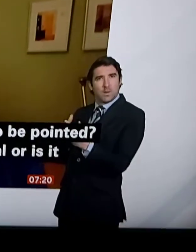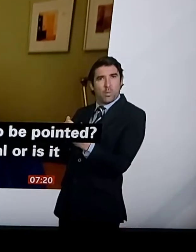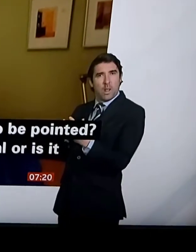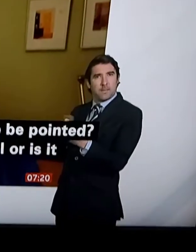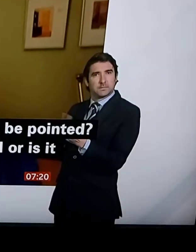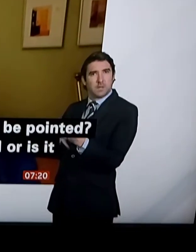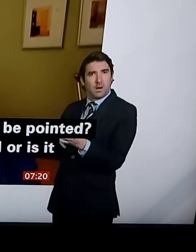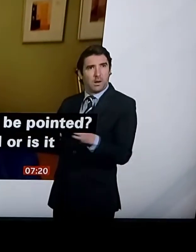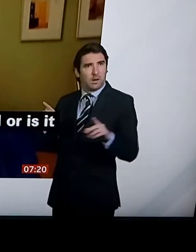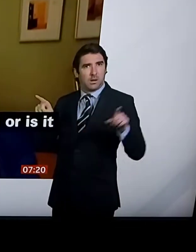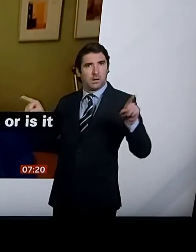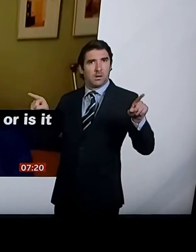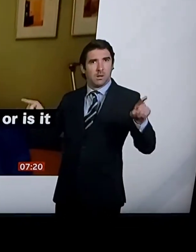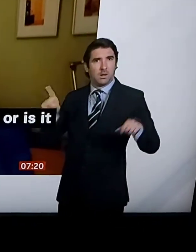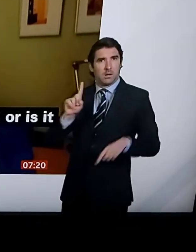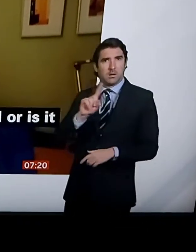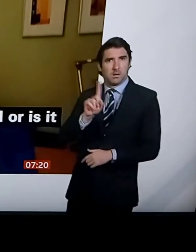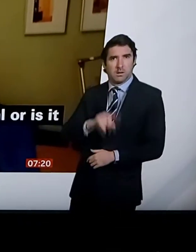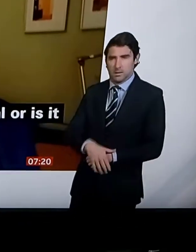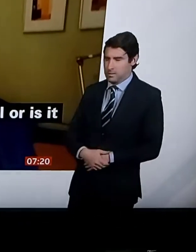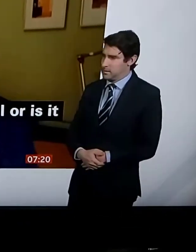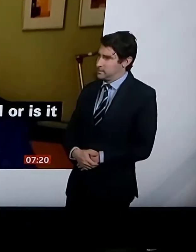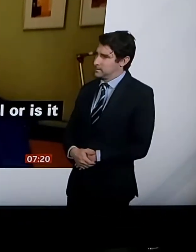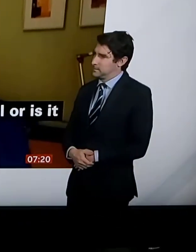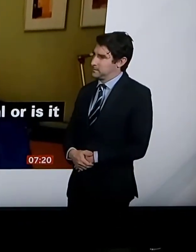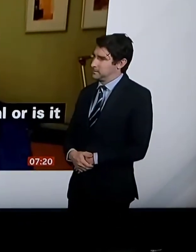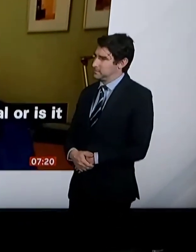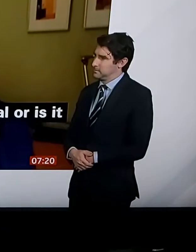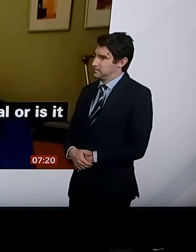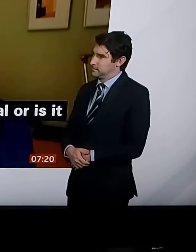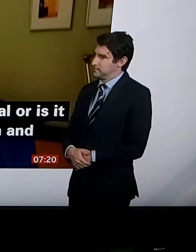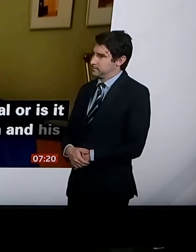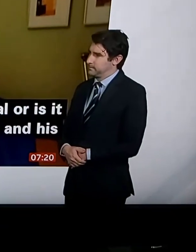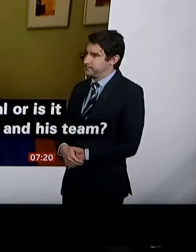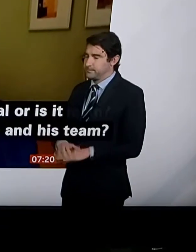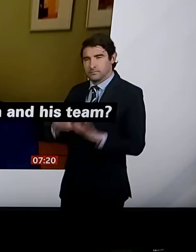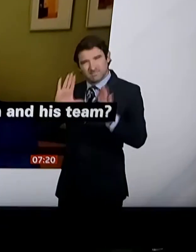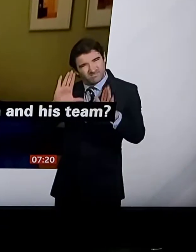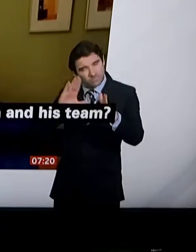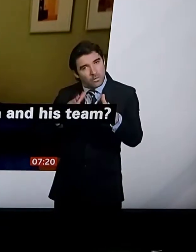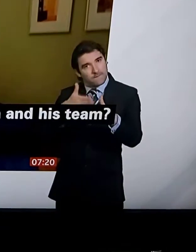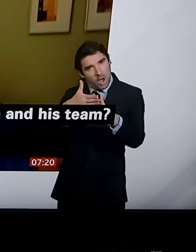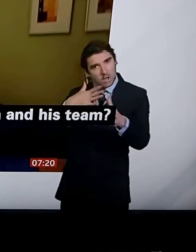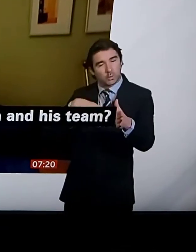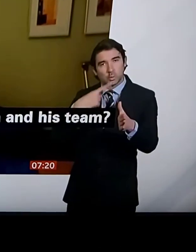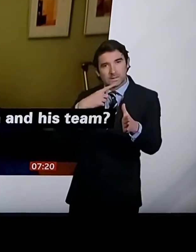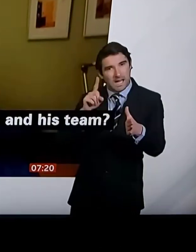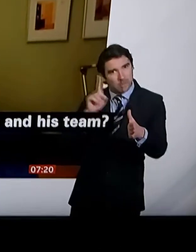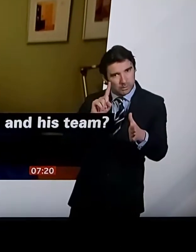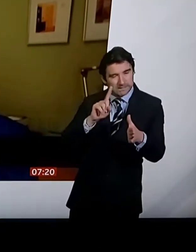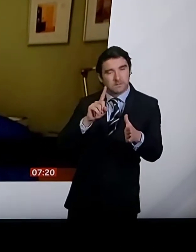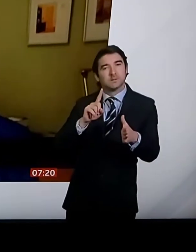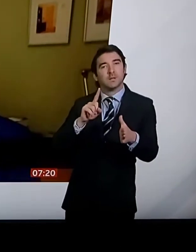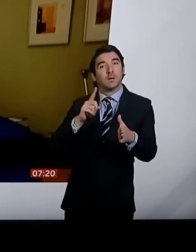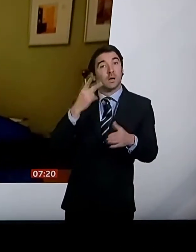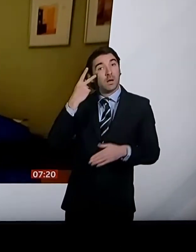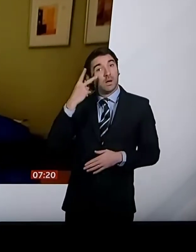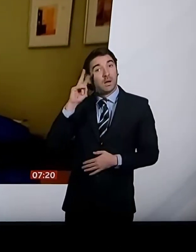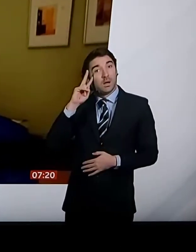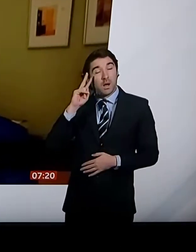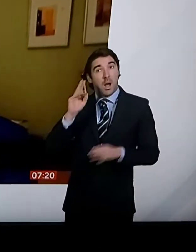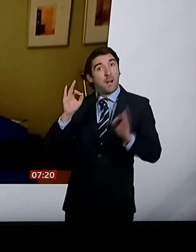Well, Dan, I think the first thing we would just acknowledge is, on behalf of young people, at least a decision has been made which is in their interest. It's not perfect, and you